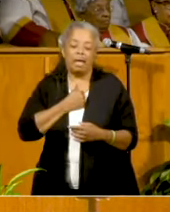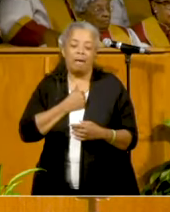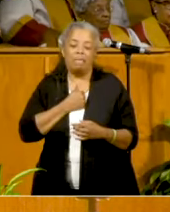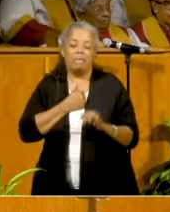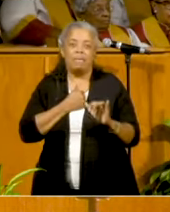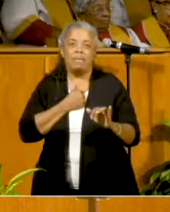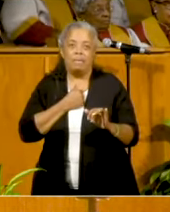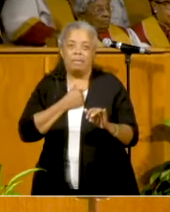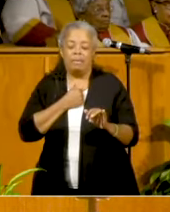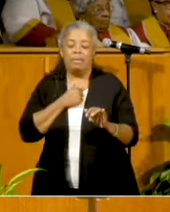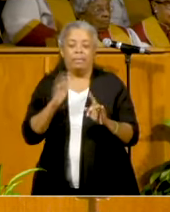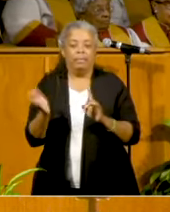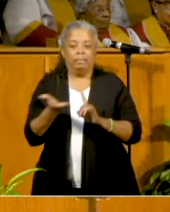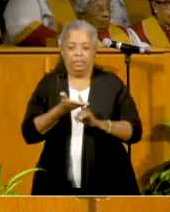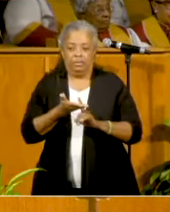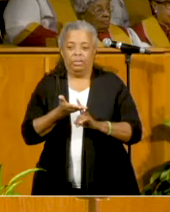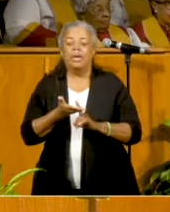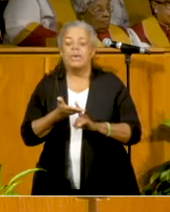self-conviction.